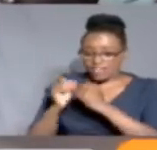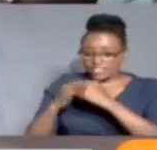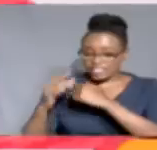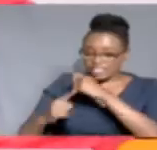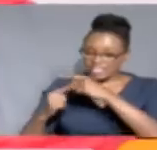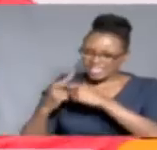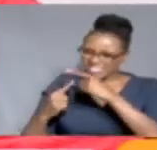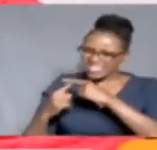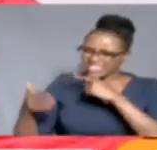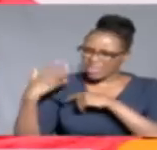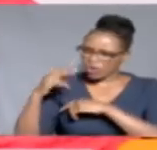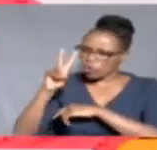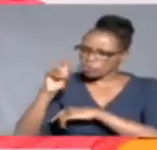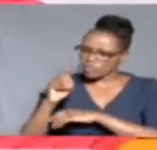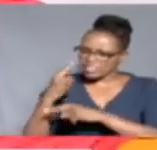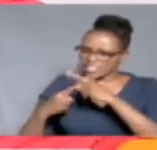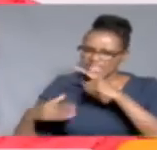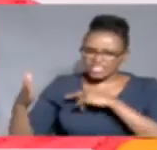20 years ago, I think, yeah, 20 years ago,